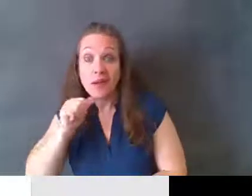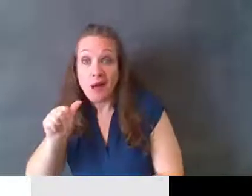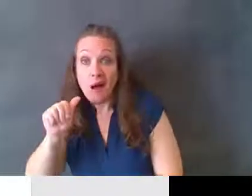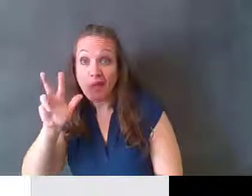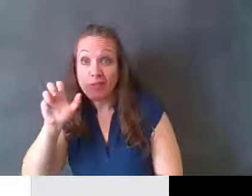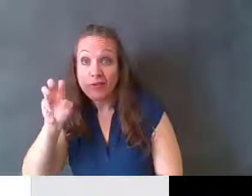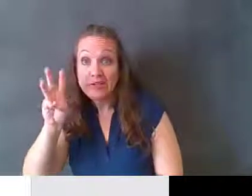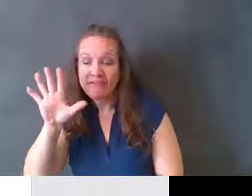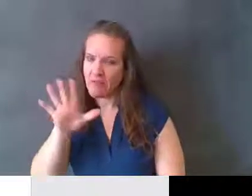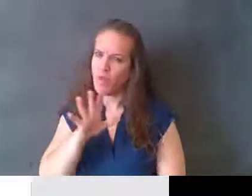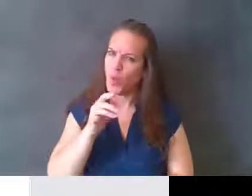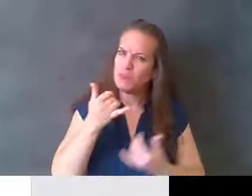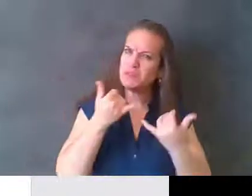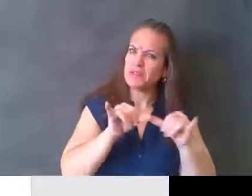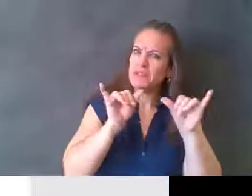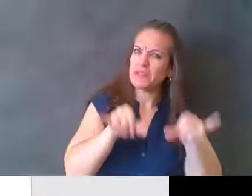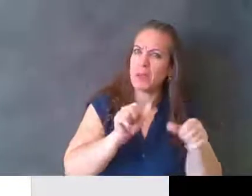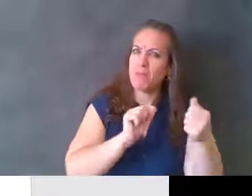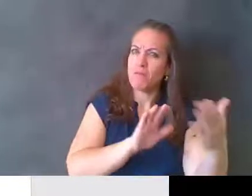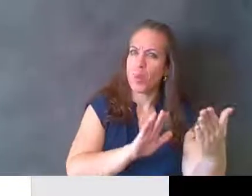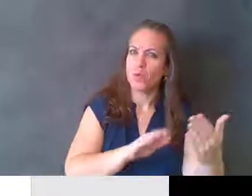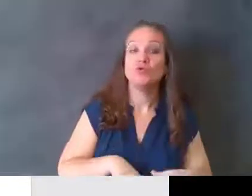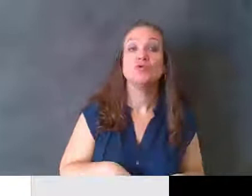you. So we're going to File.